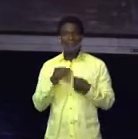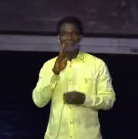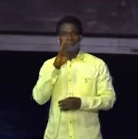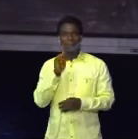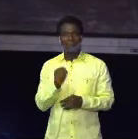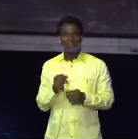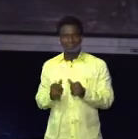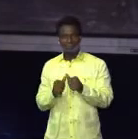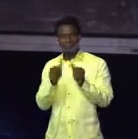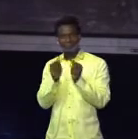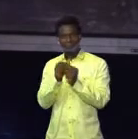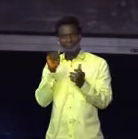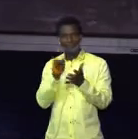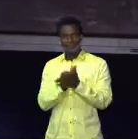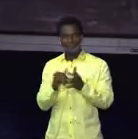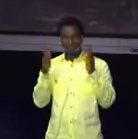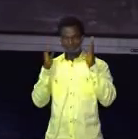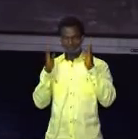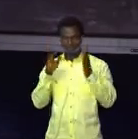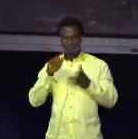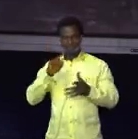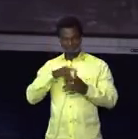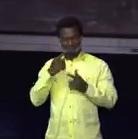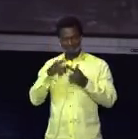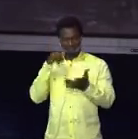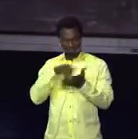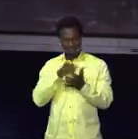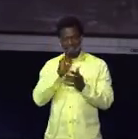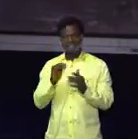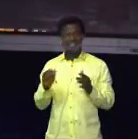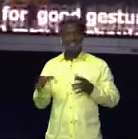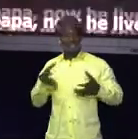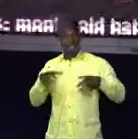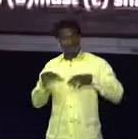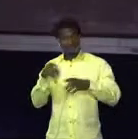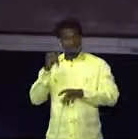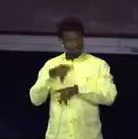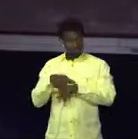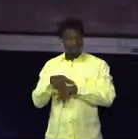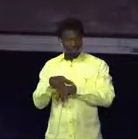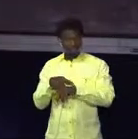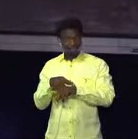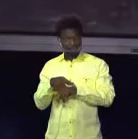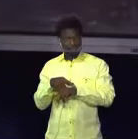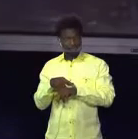following the lesson with rapt attention, then it is activity time.